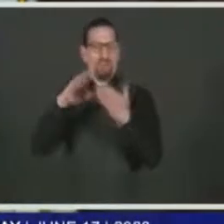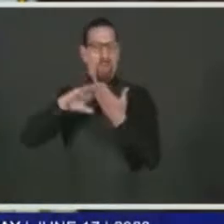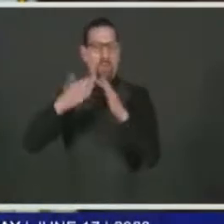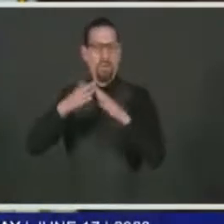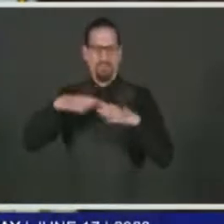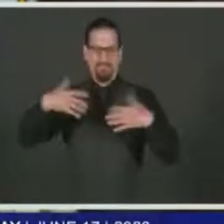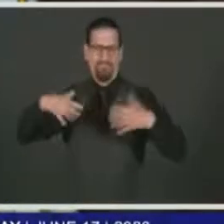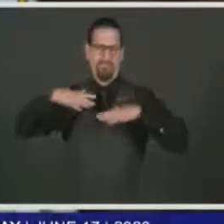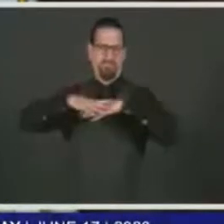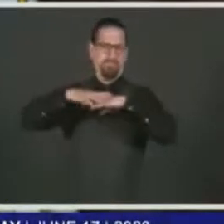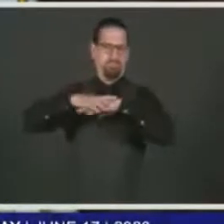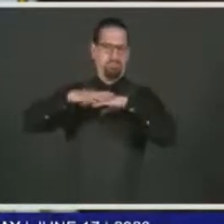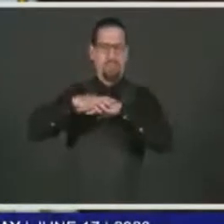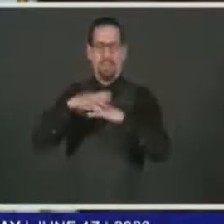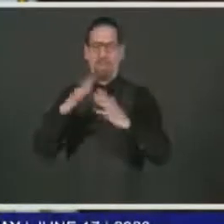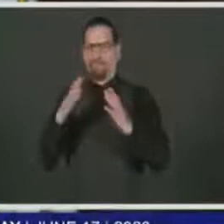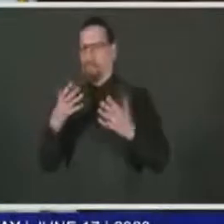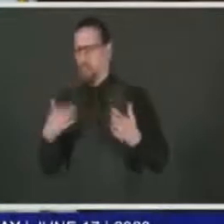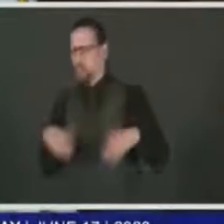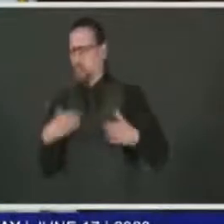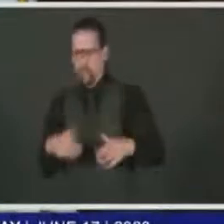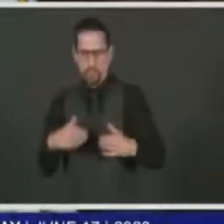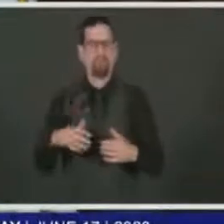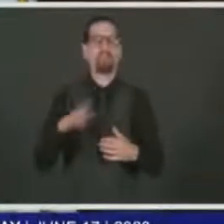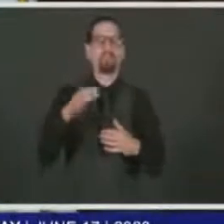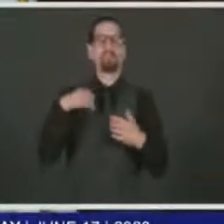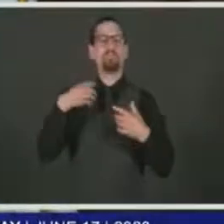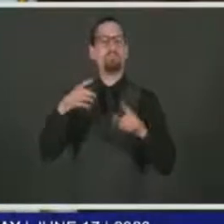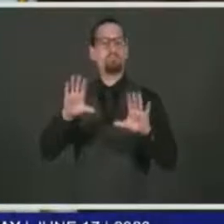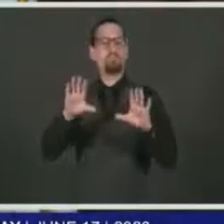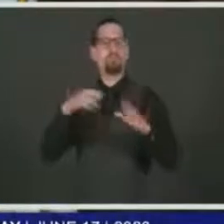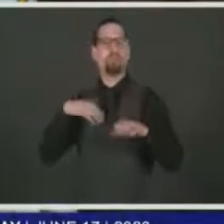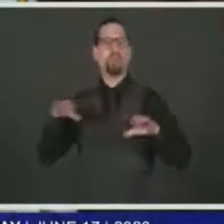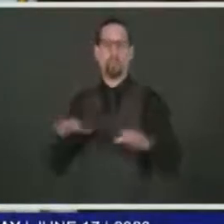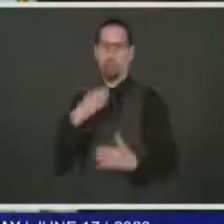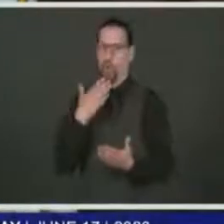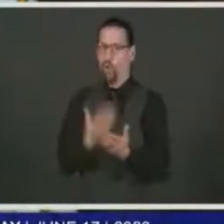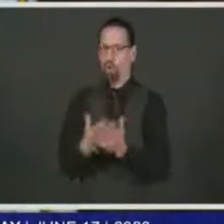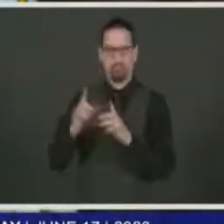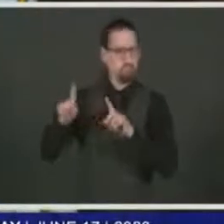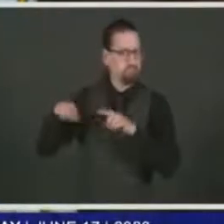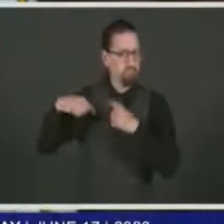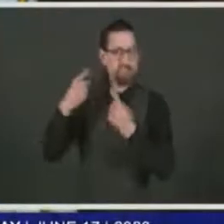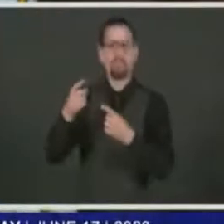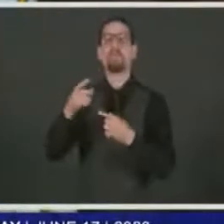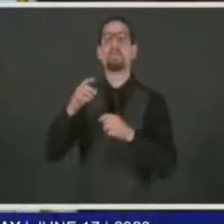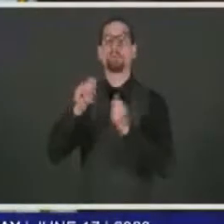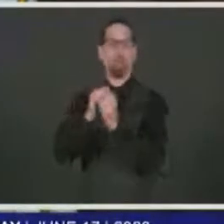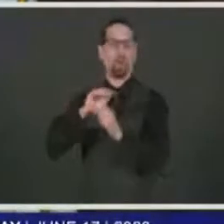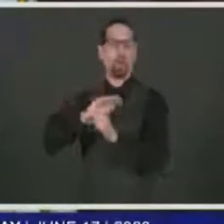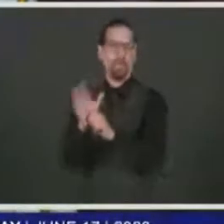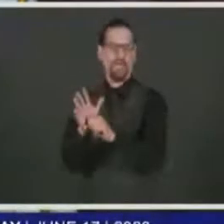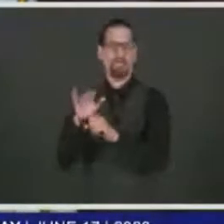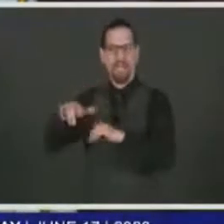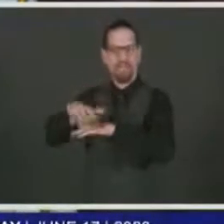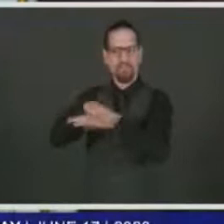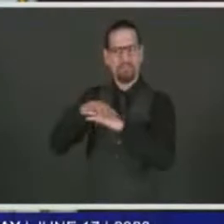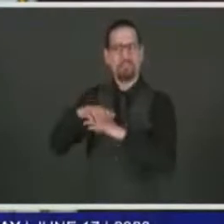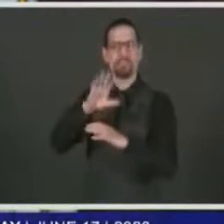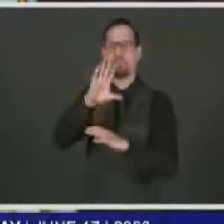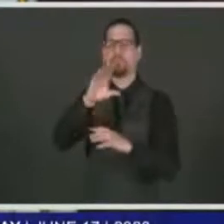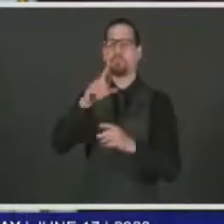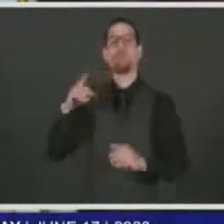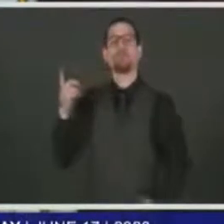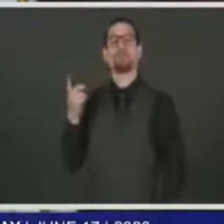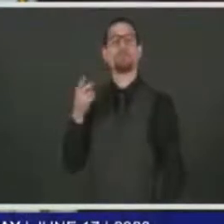So I said earlier that we're doing remarkably well with the virus, and Dr. Alexander Scott will touch on this.